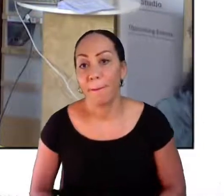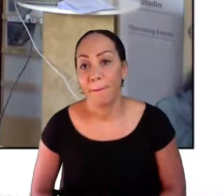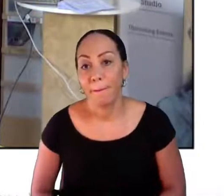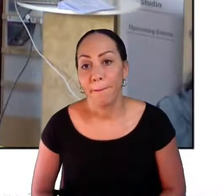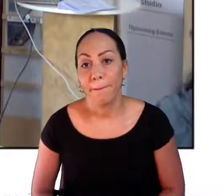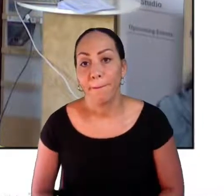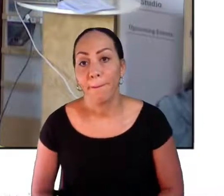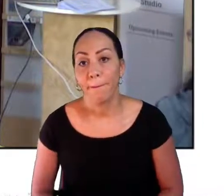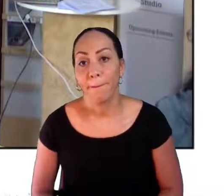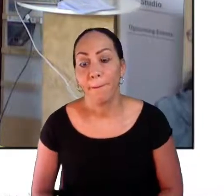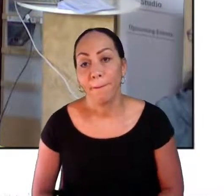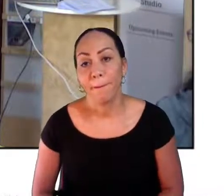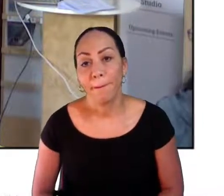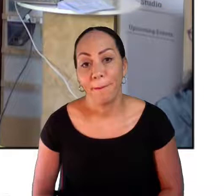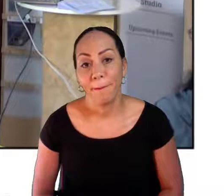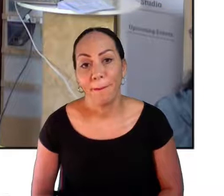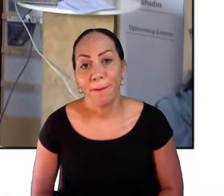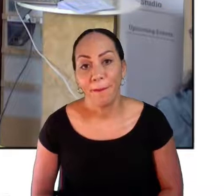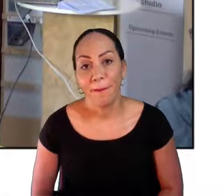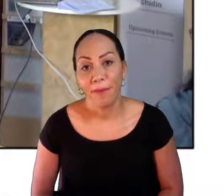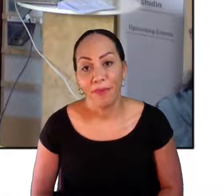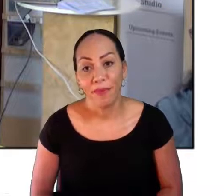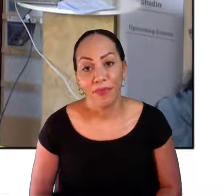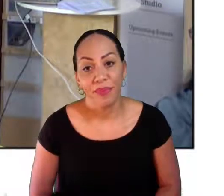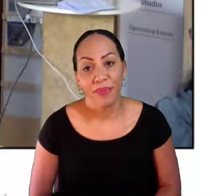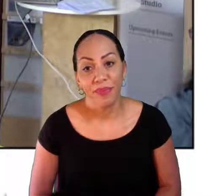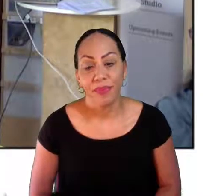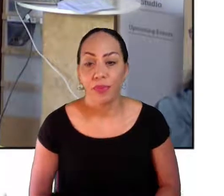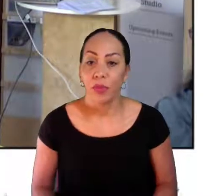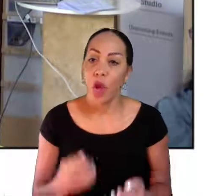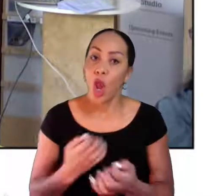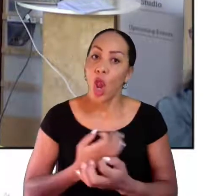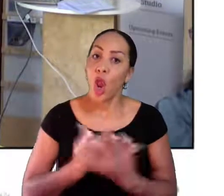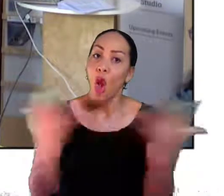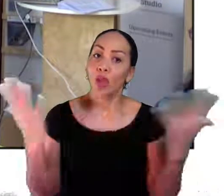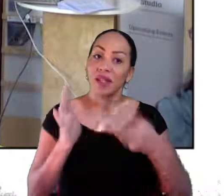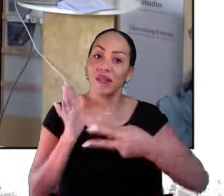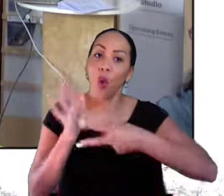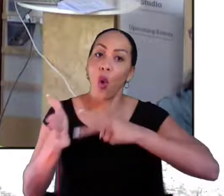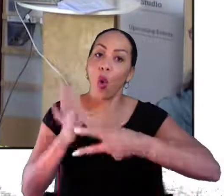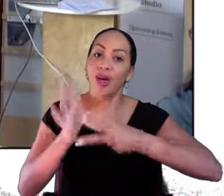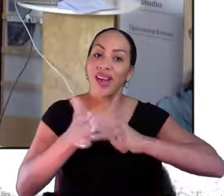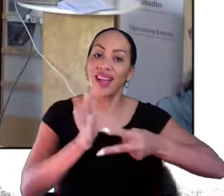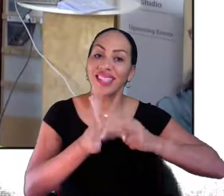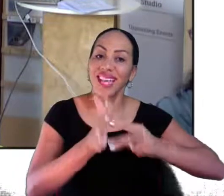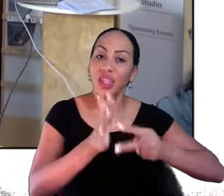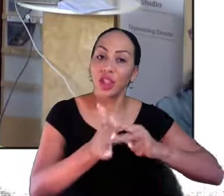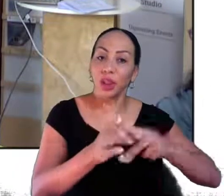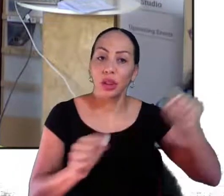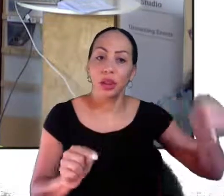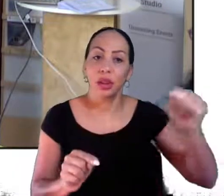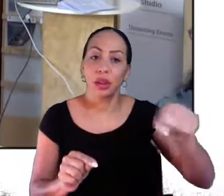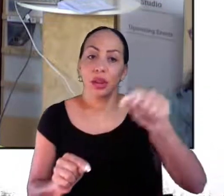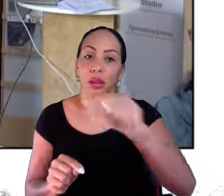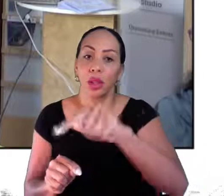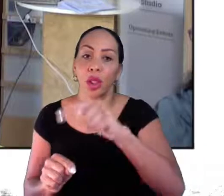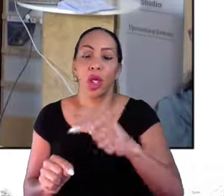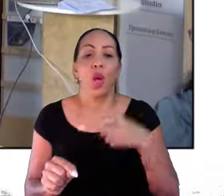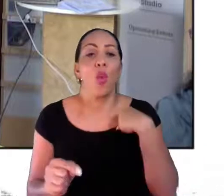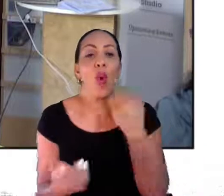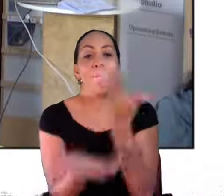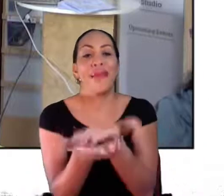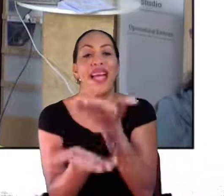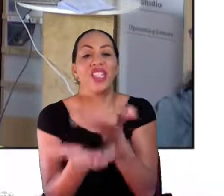of organisations across a bunch of sectors were making a whole bunch of really big statements and pledges towards what equity means and what